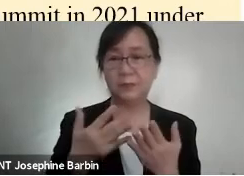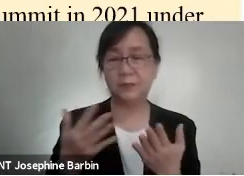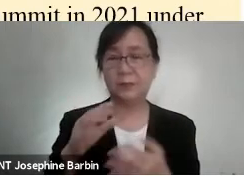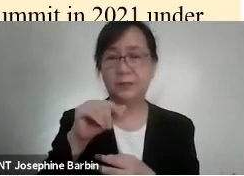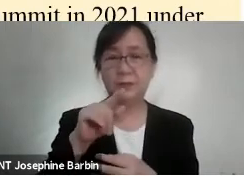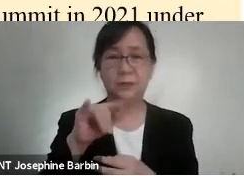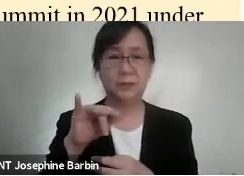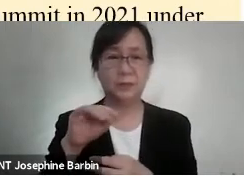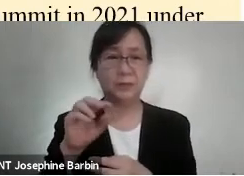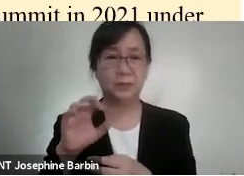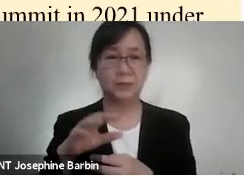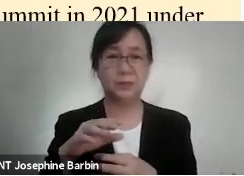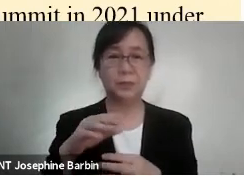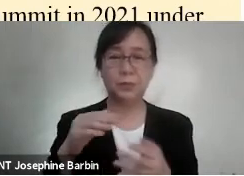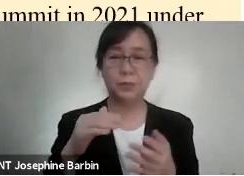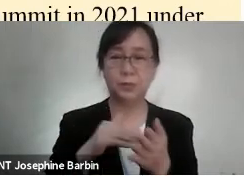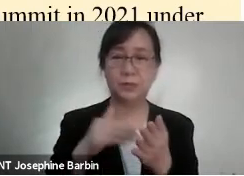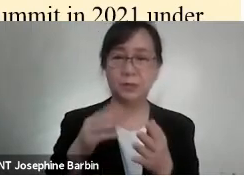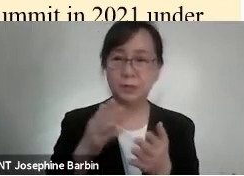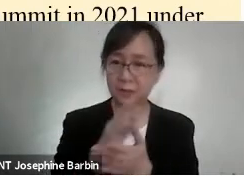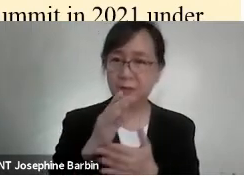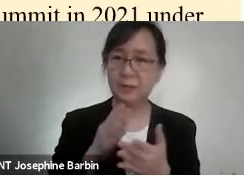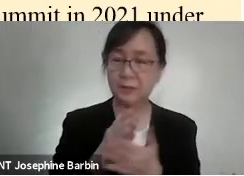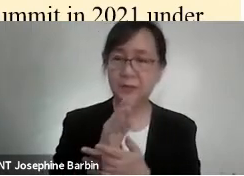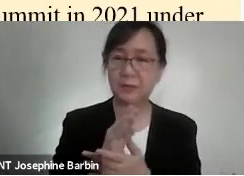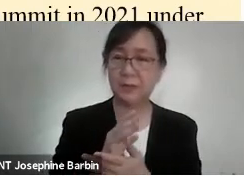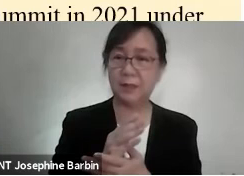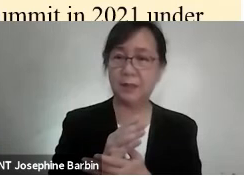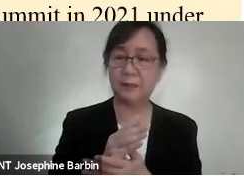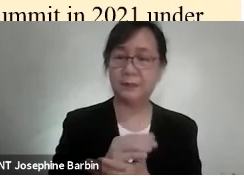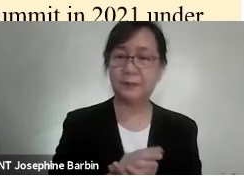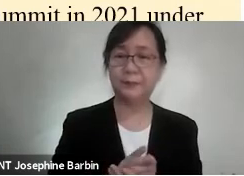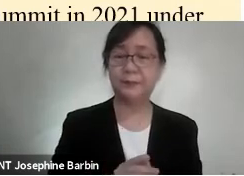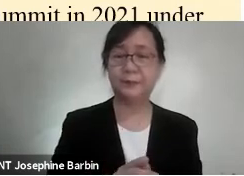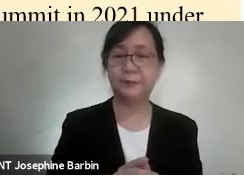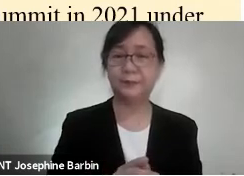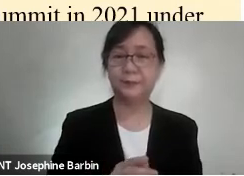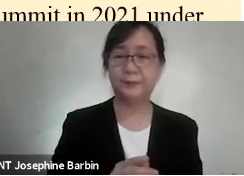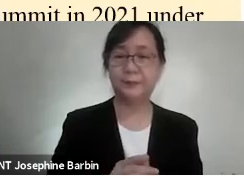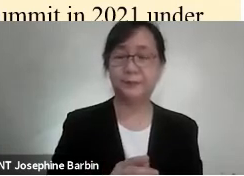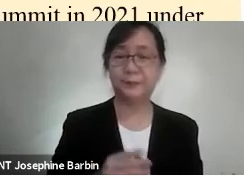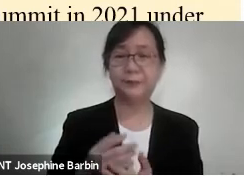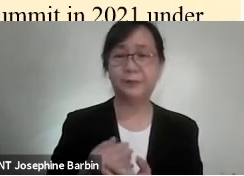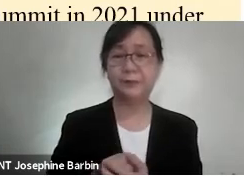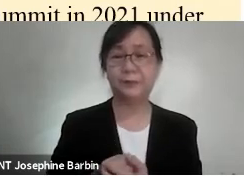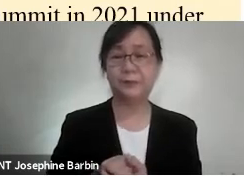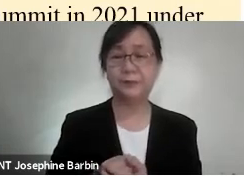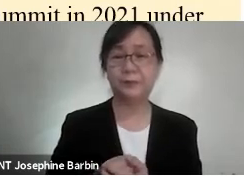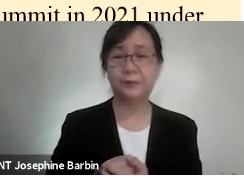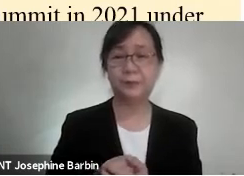on children's rights. And we also